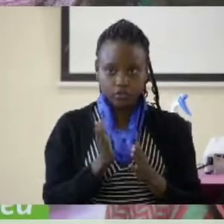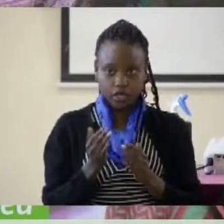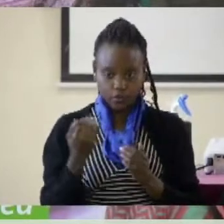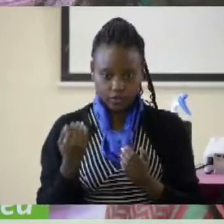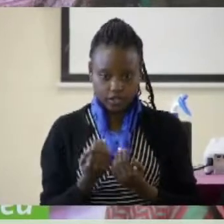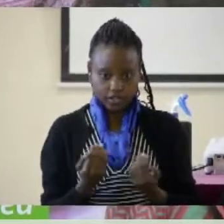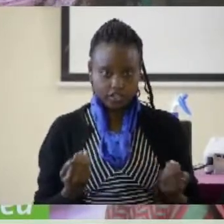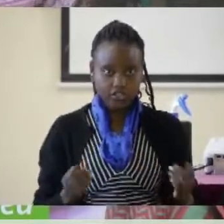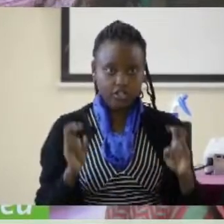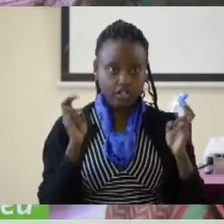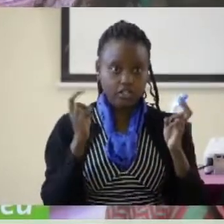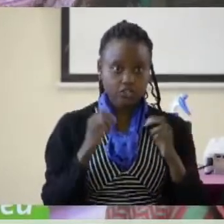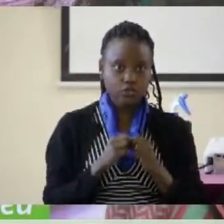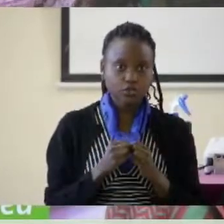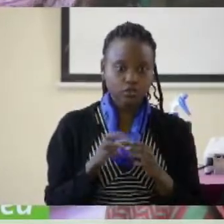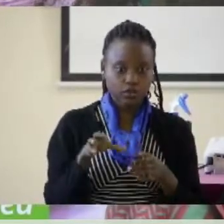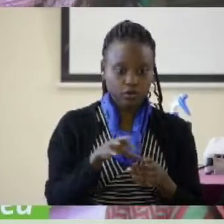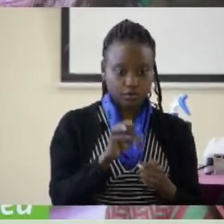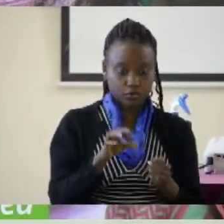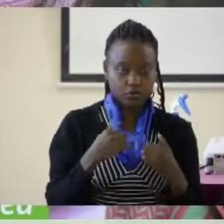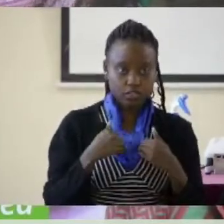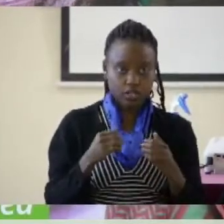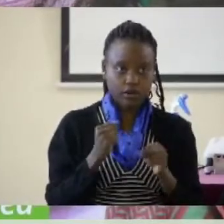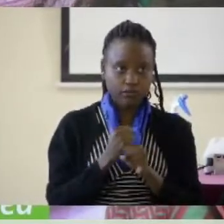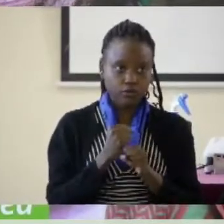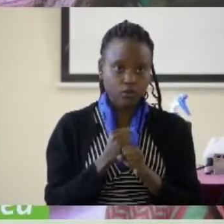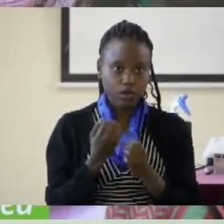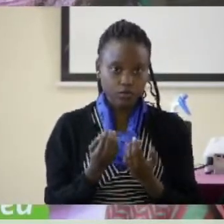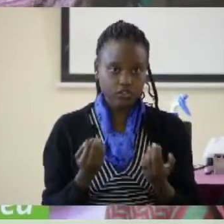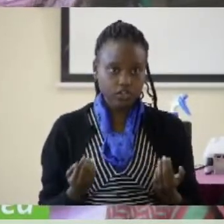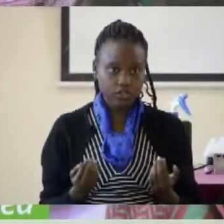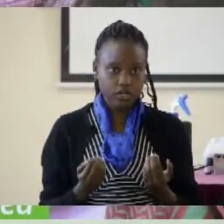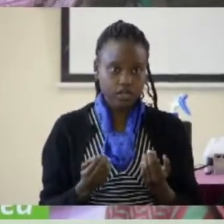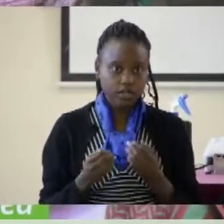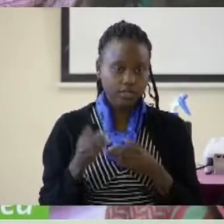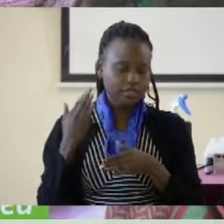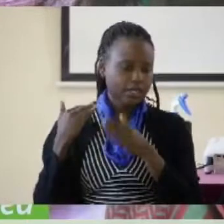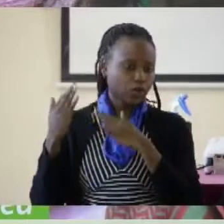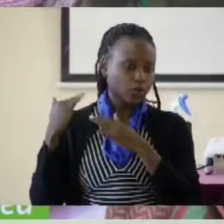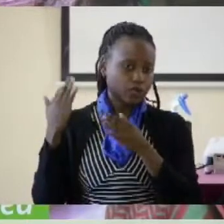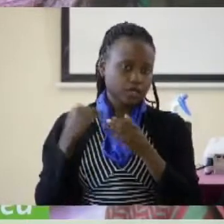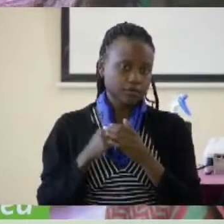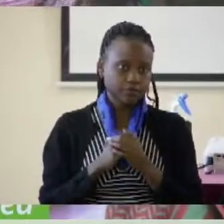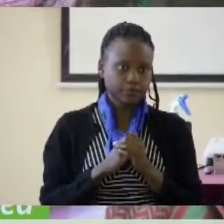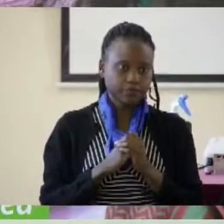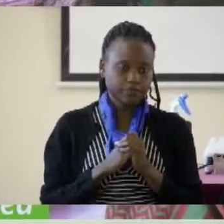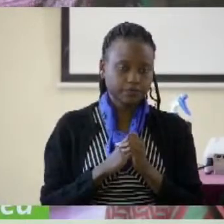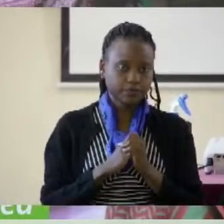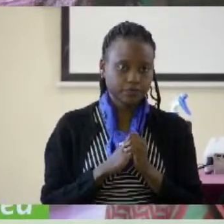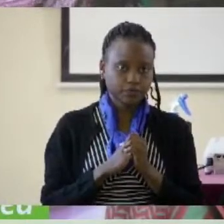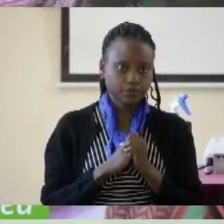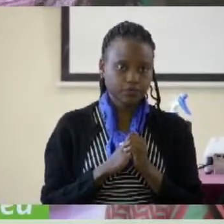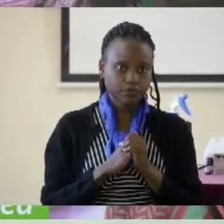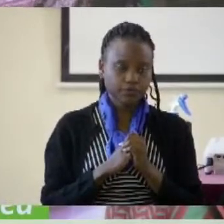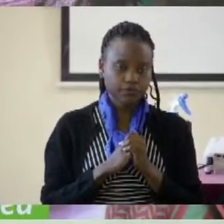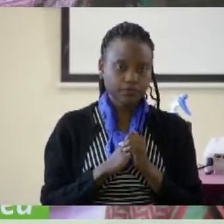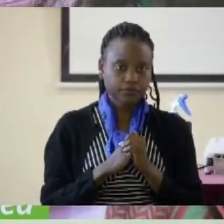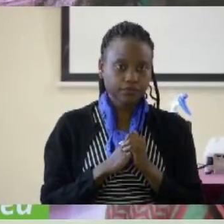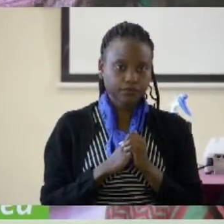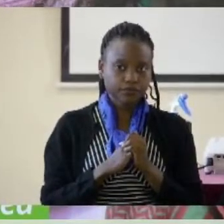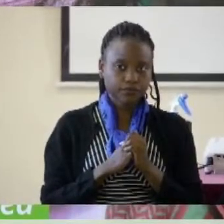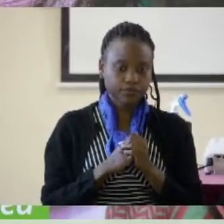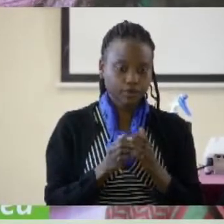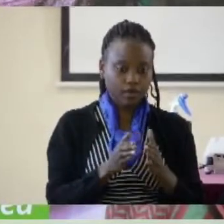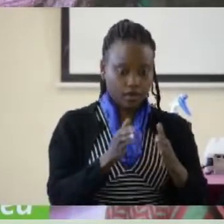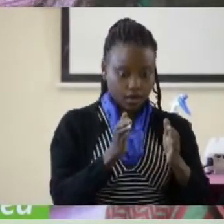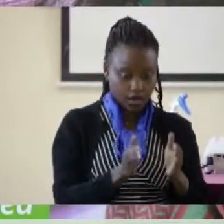an opportunity to work with the children for a long time in Bondo and Siaya, and you know, there's a committee called